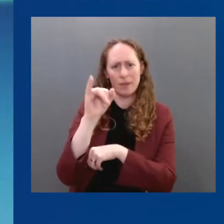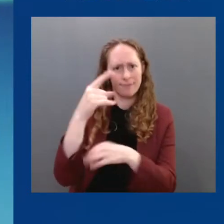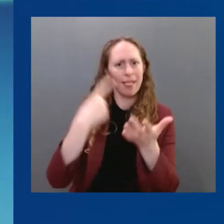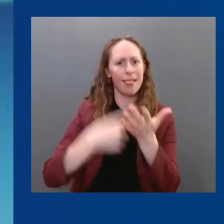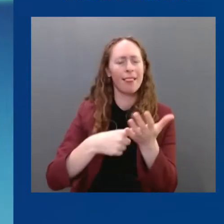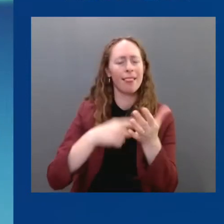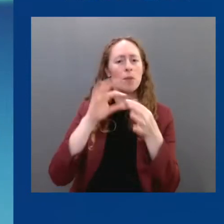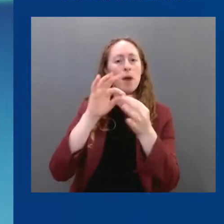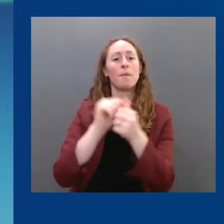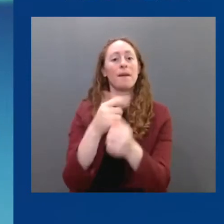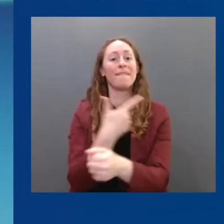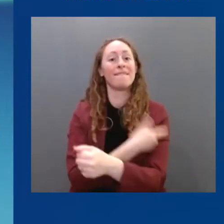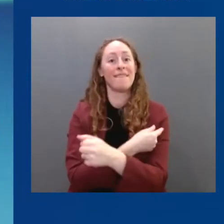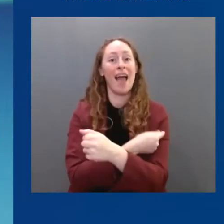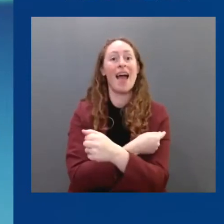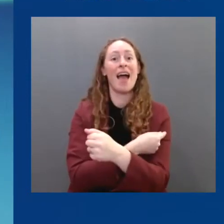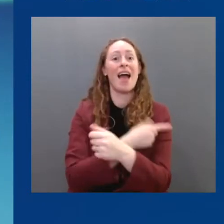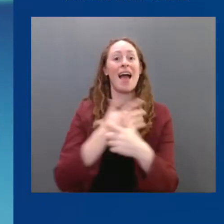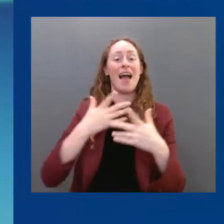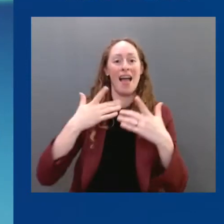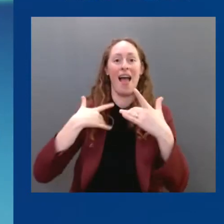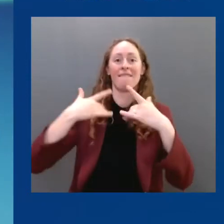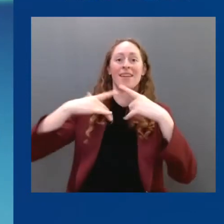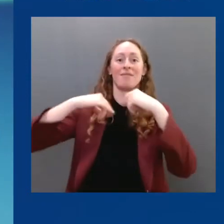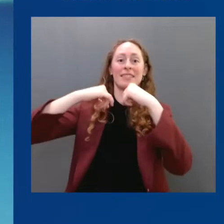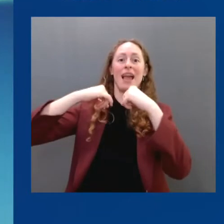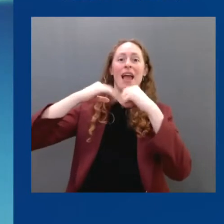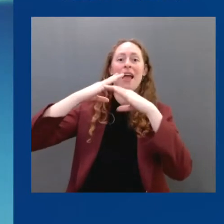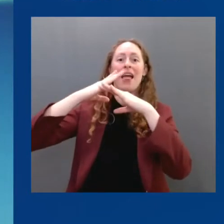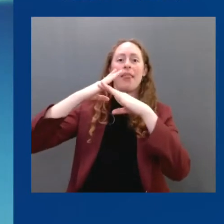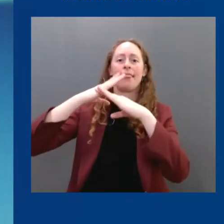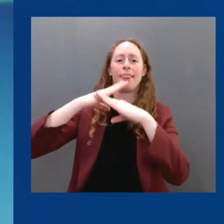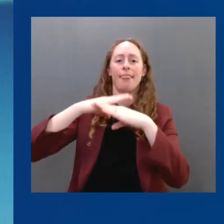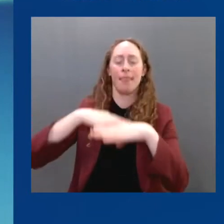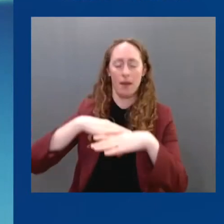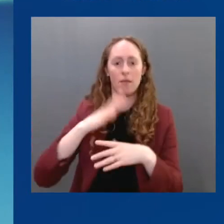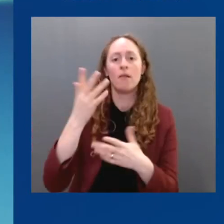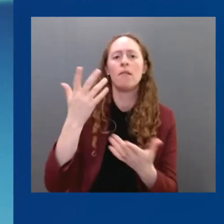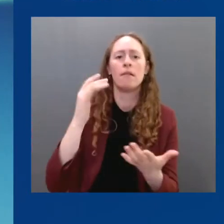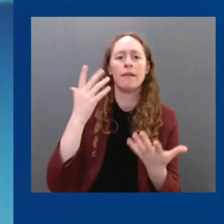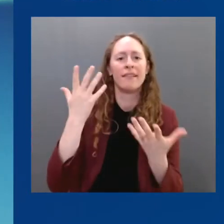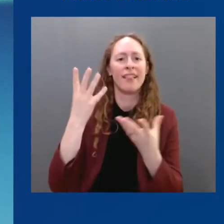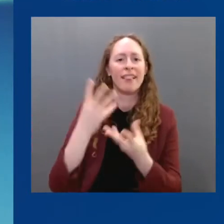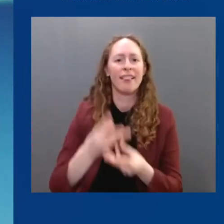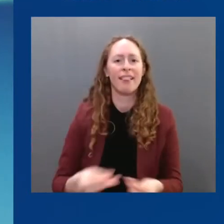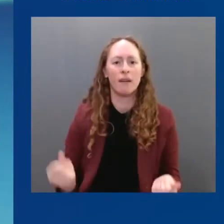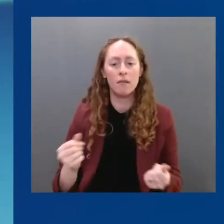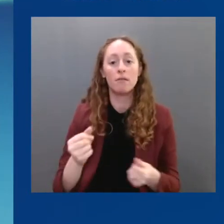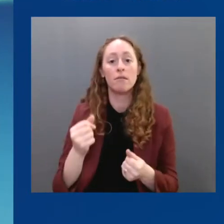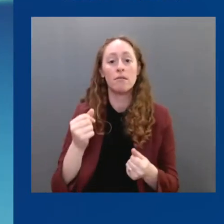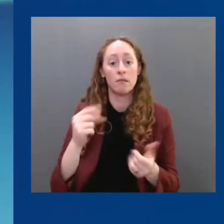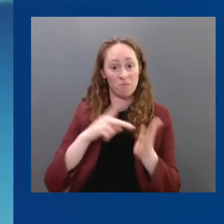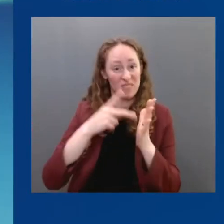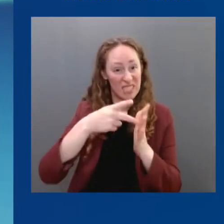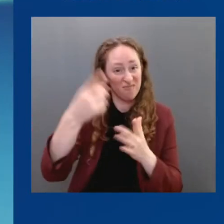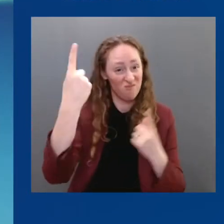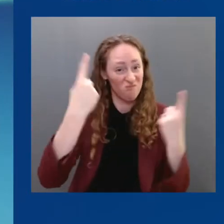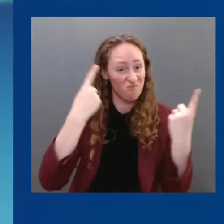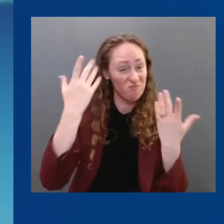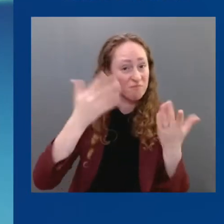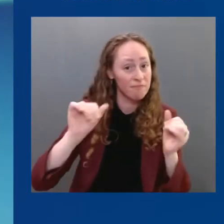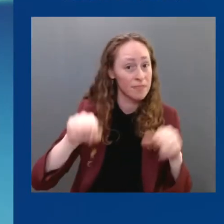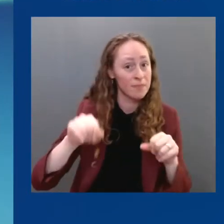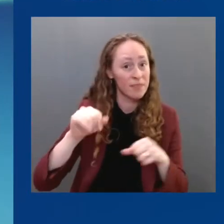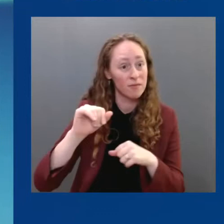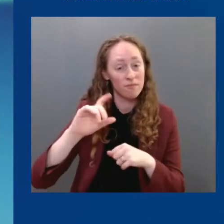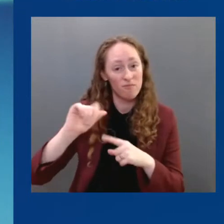fourth shots or second boosters to all adults, given that waning immunity. Can you update us on the administration's thinking on that? And